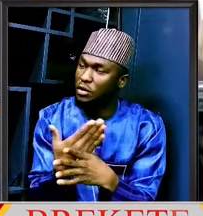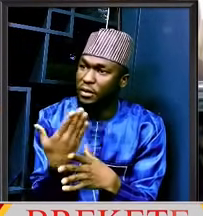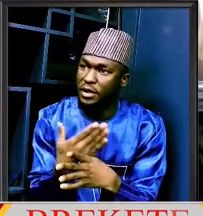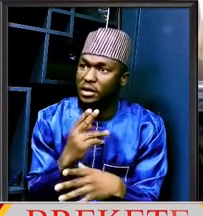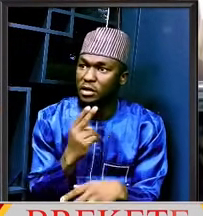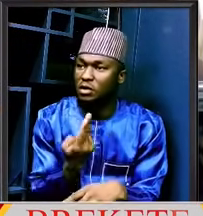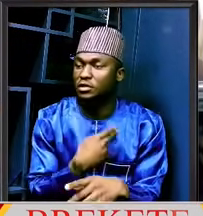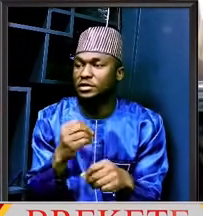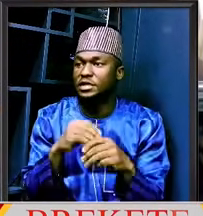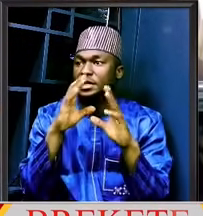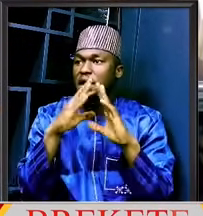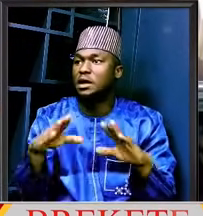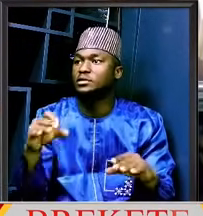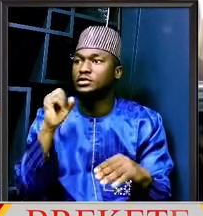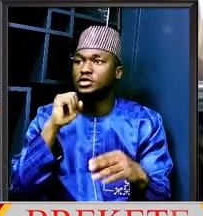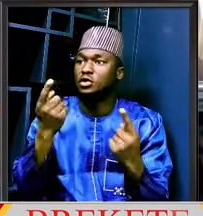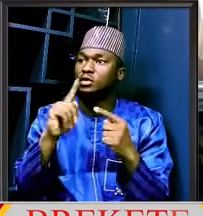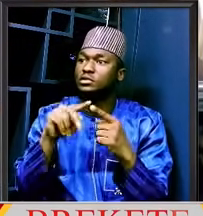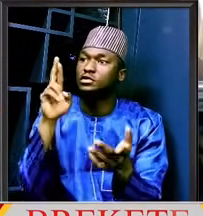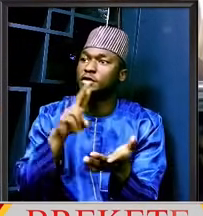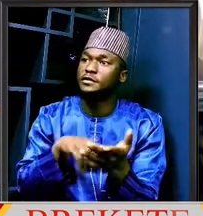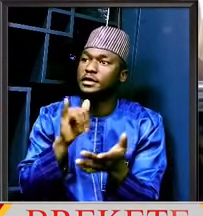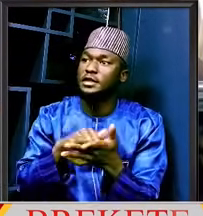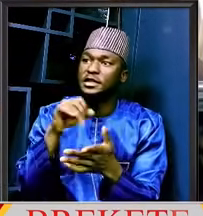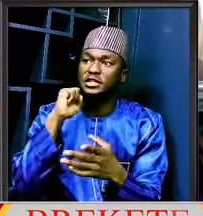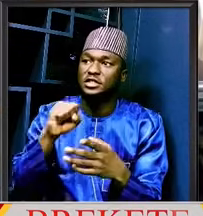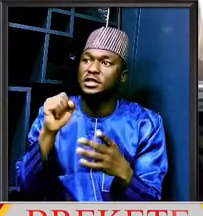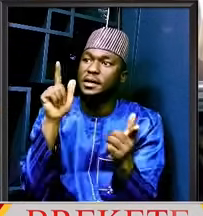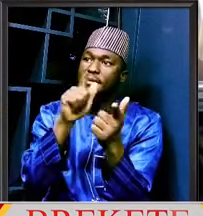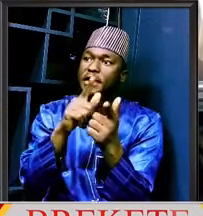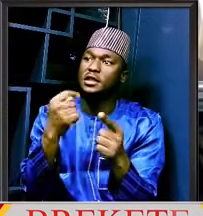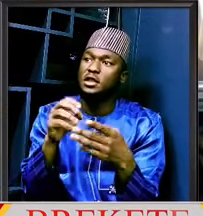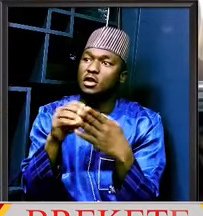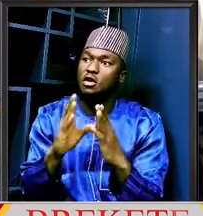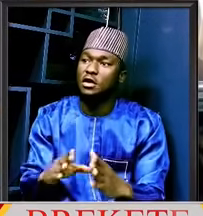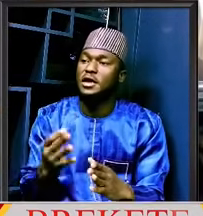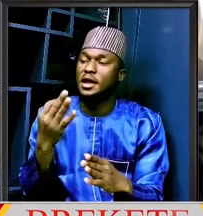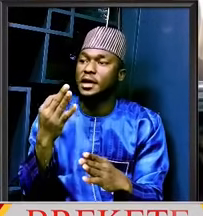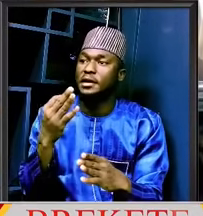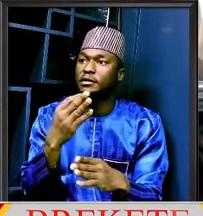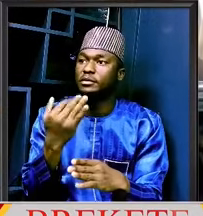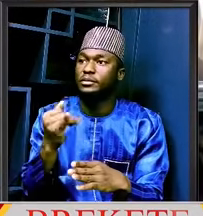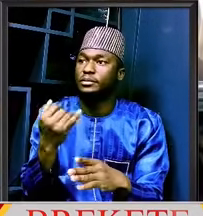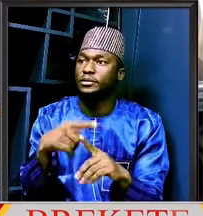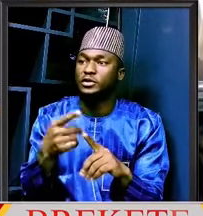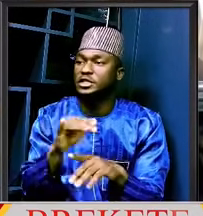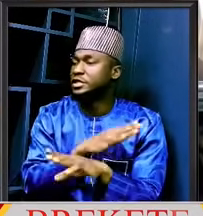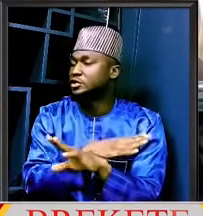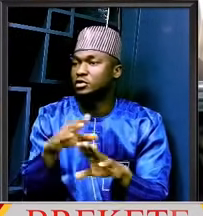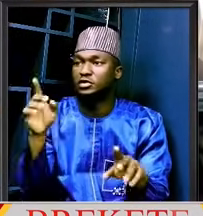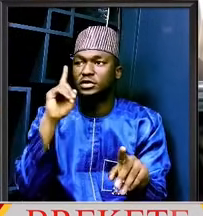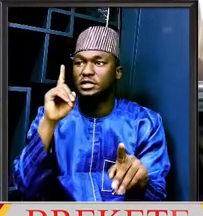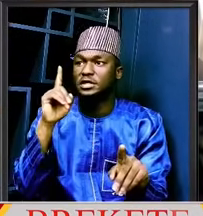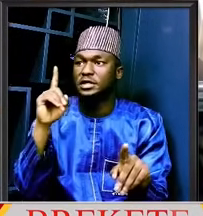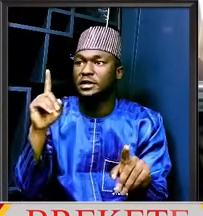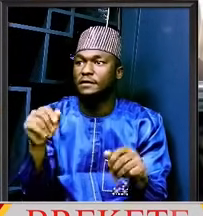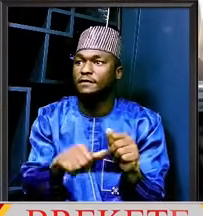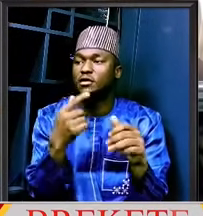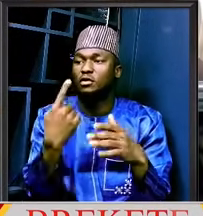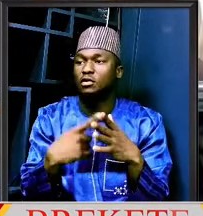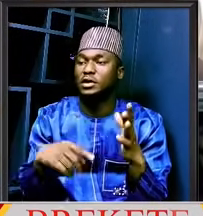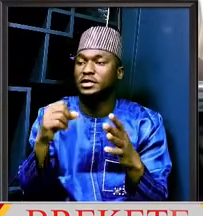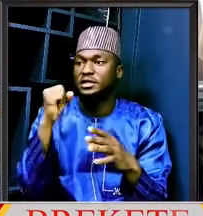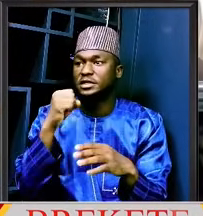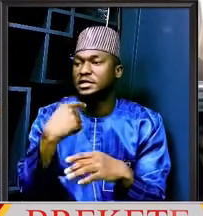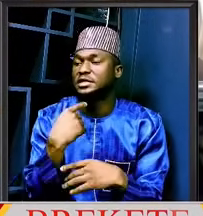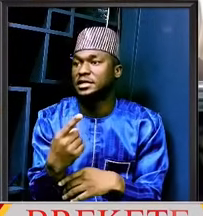in the house. So she has come to report that she has already met the owners of this goat too, and they have not heeded her plea. So please, you should do something